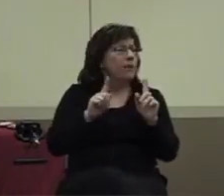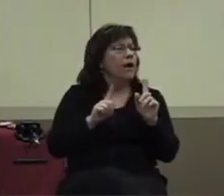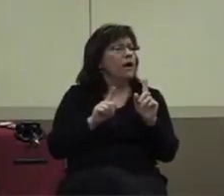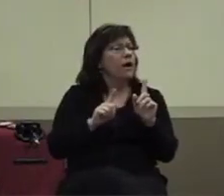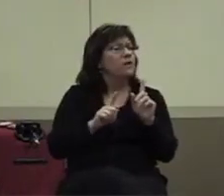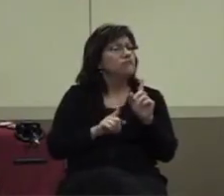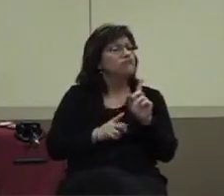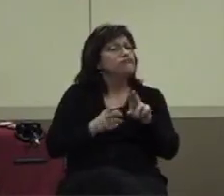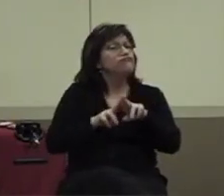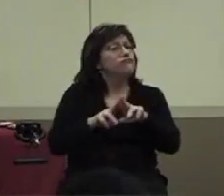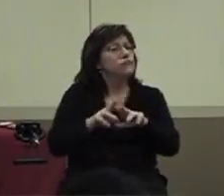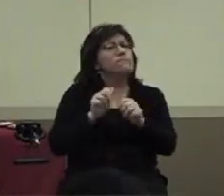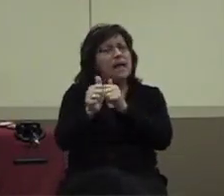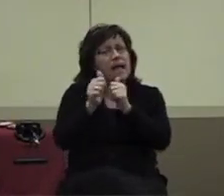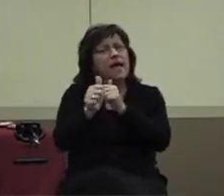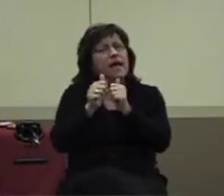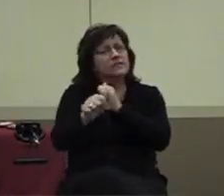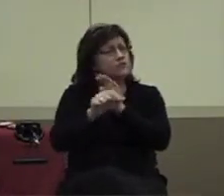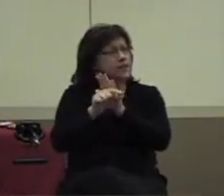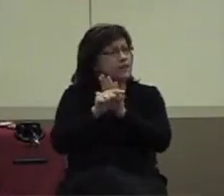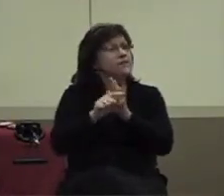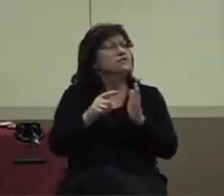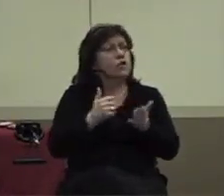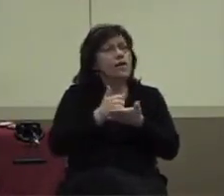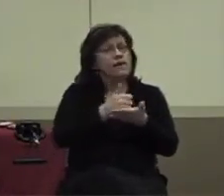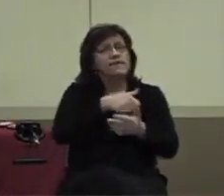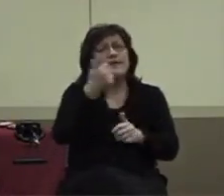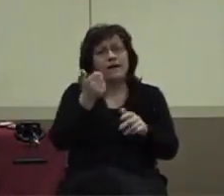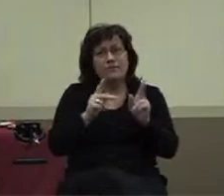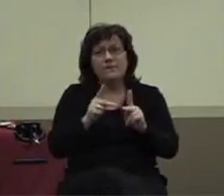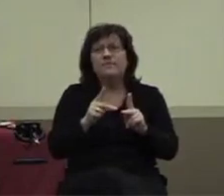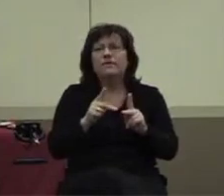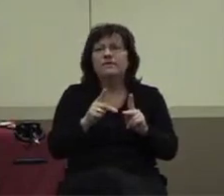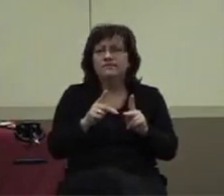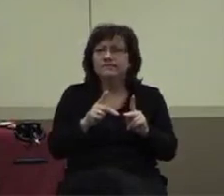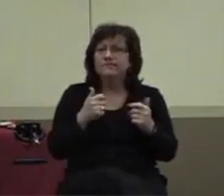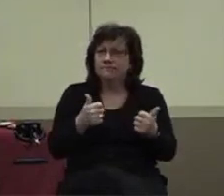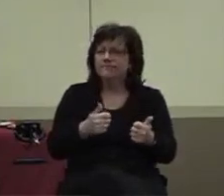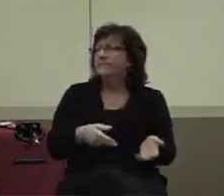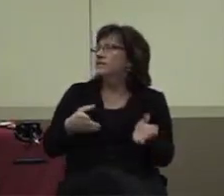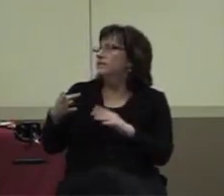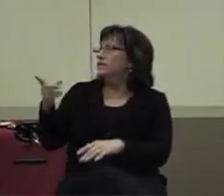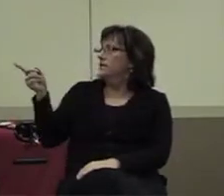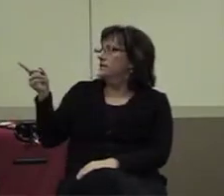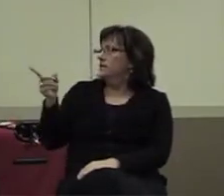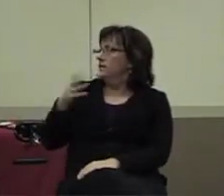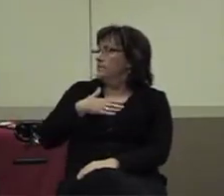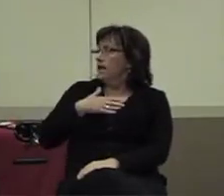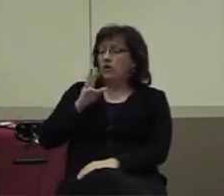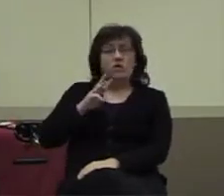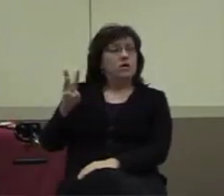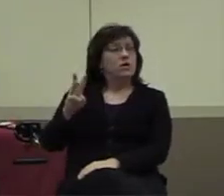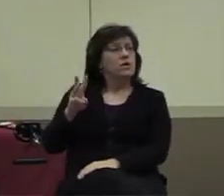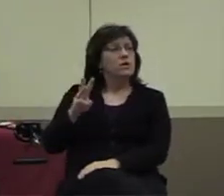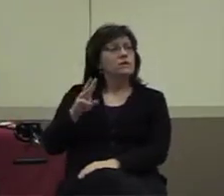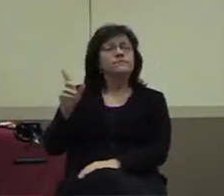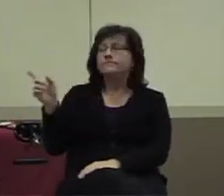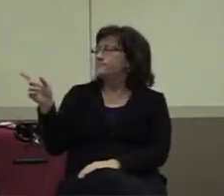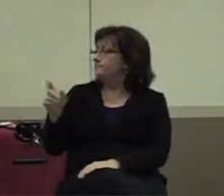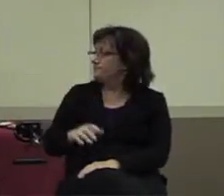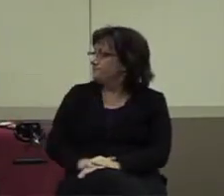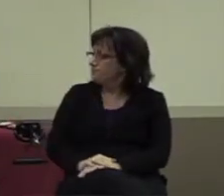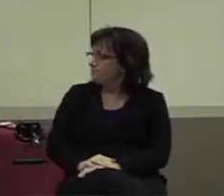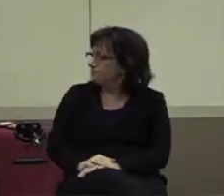grades. So helping others. And I just want to show you on my website, uboost.com gave me a secret